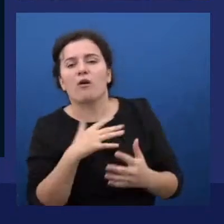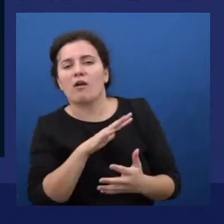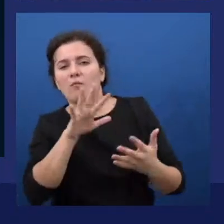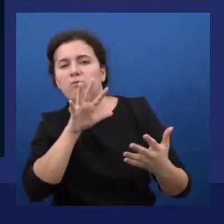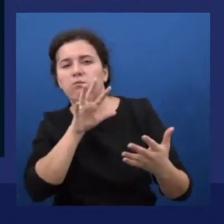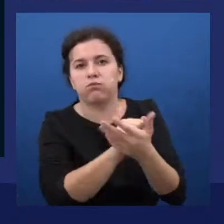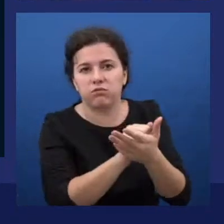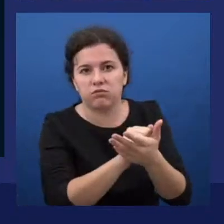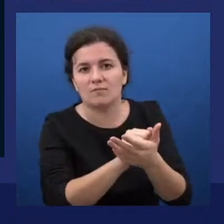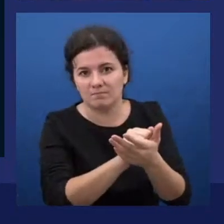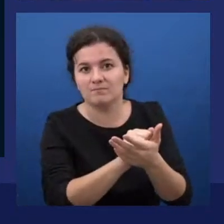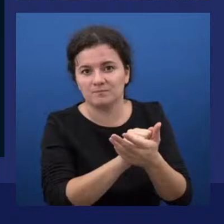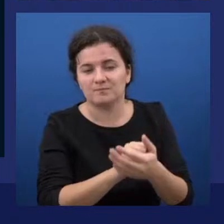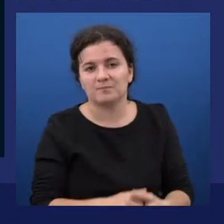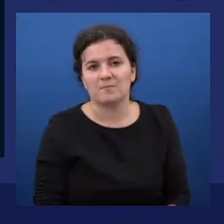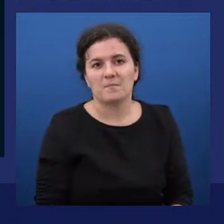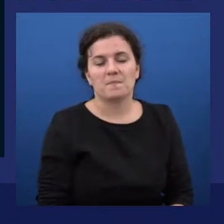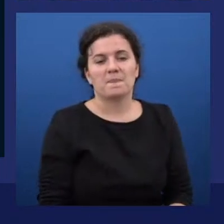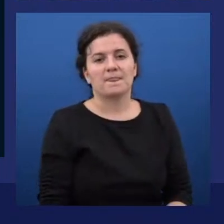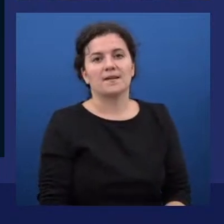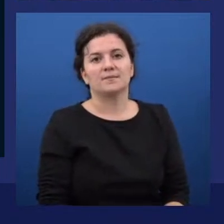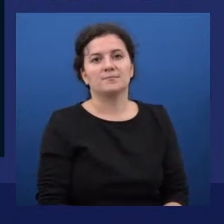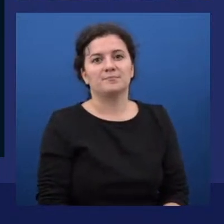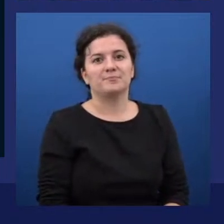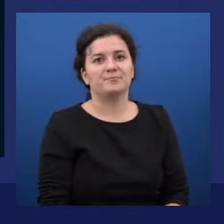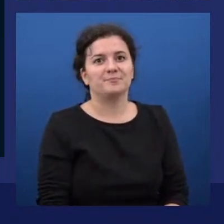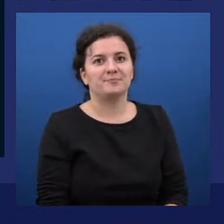to actually that method.